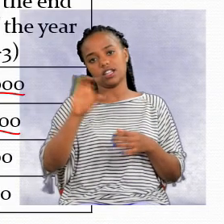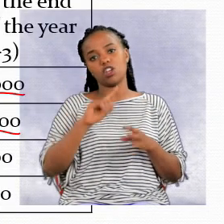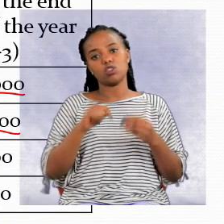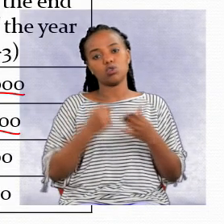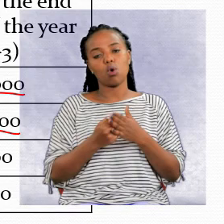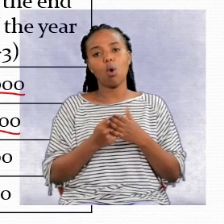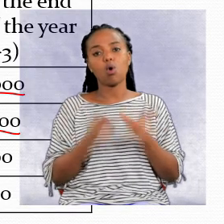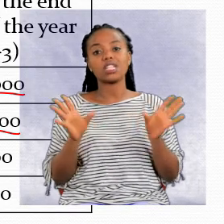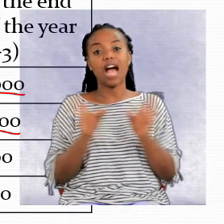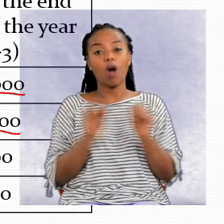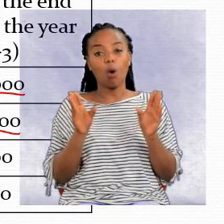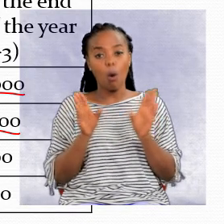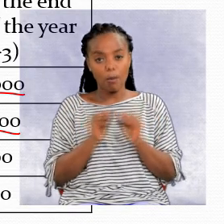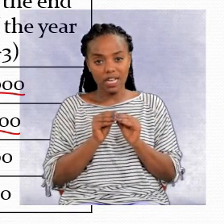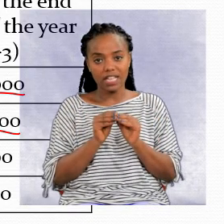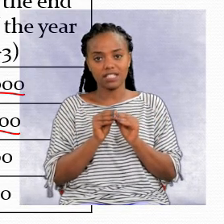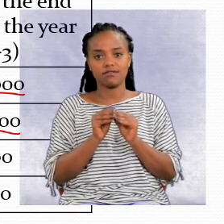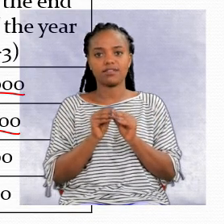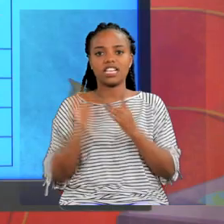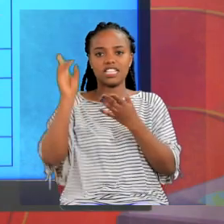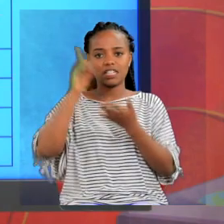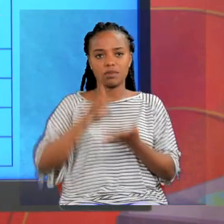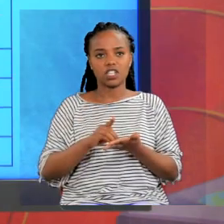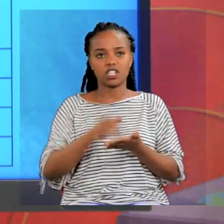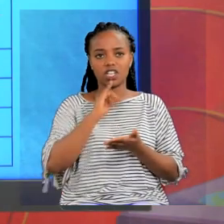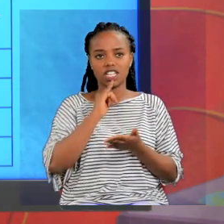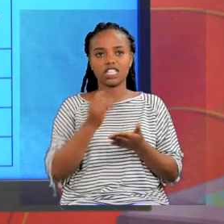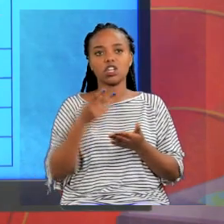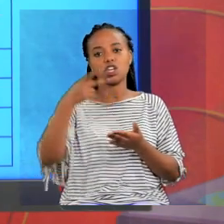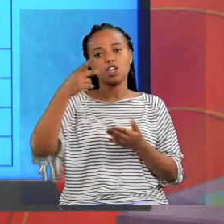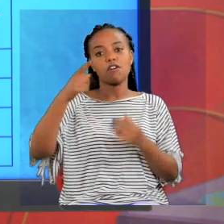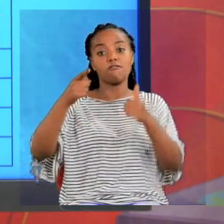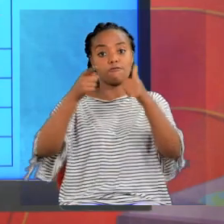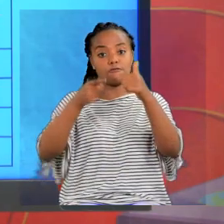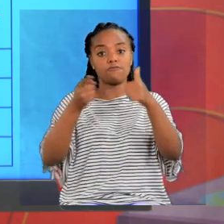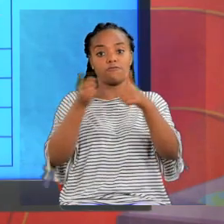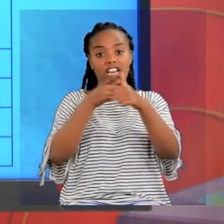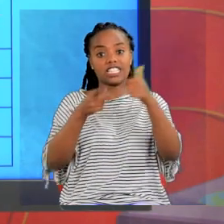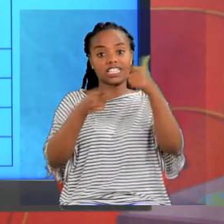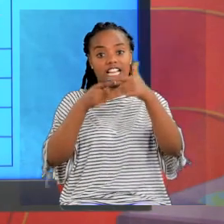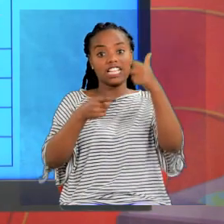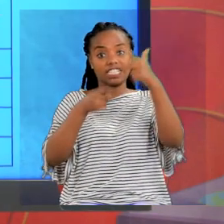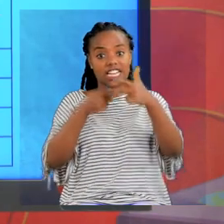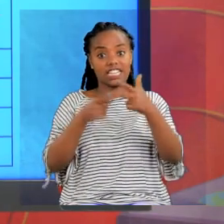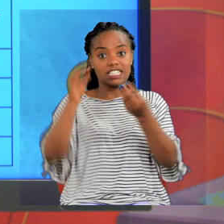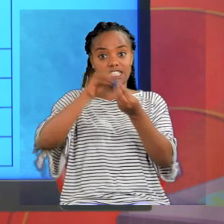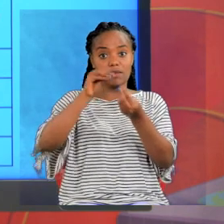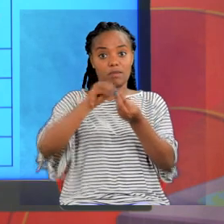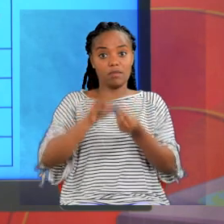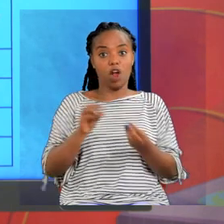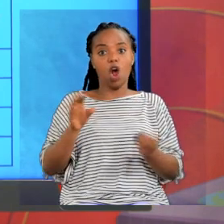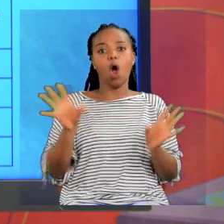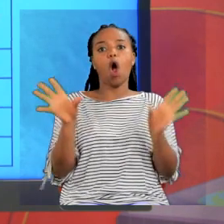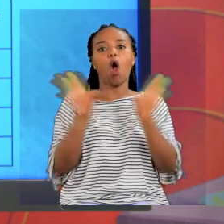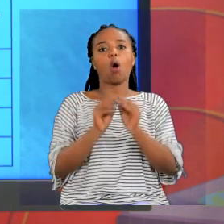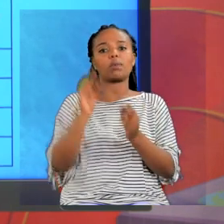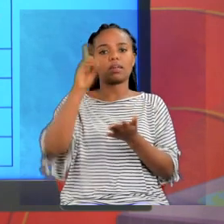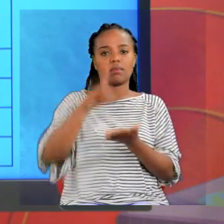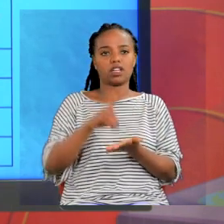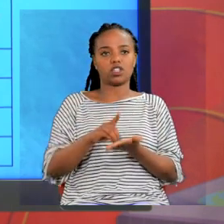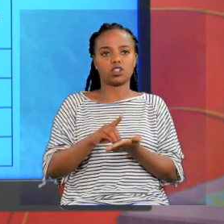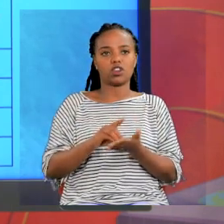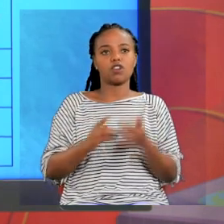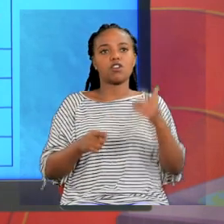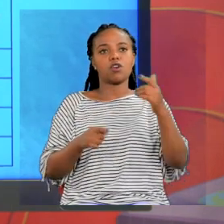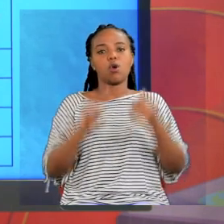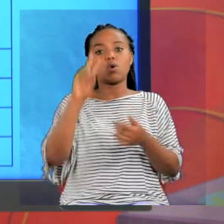the accumulated depreciation is the sum of the depreciation of the first year, second, and third. So when you add, the first